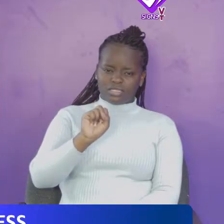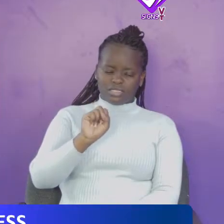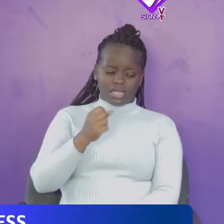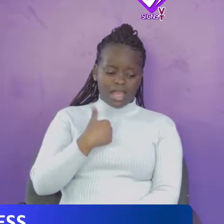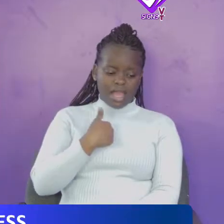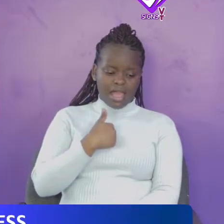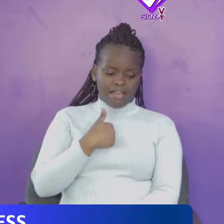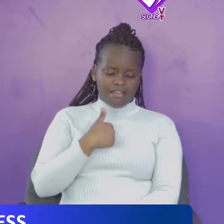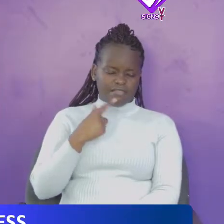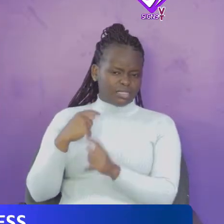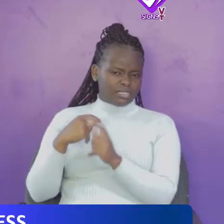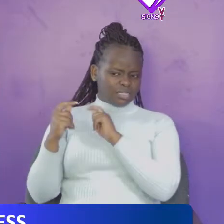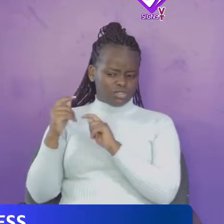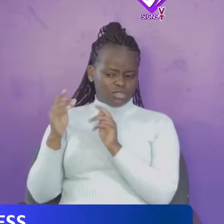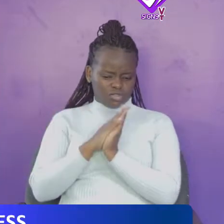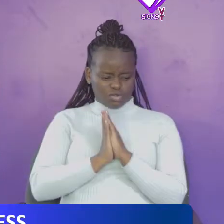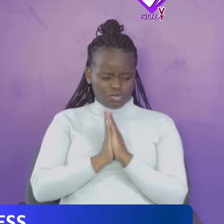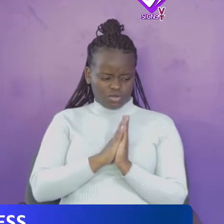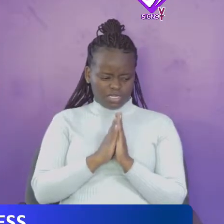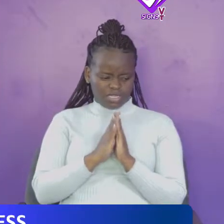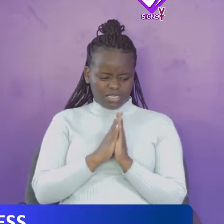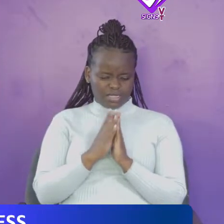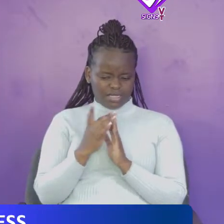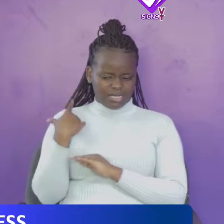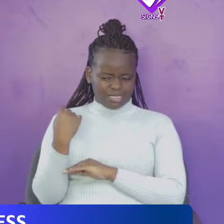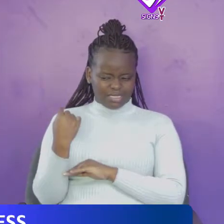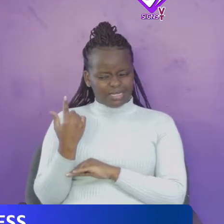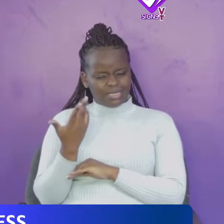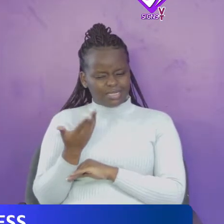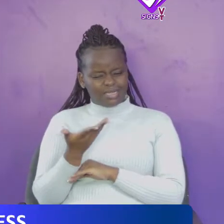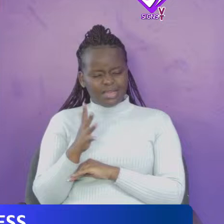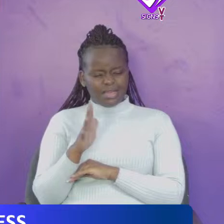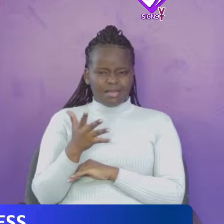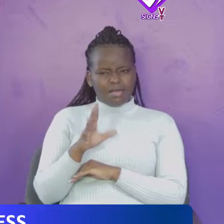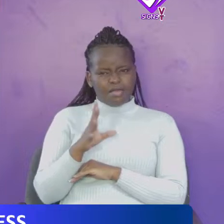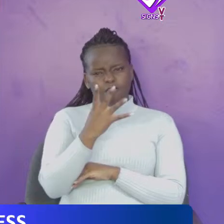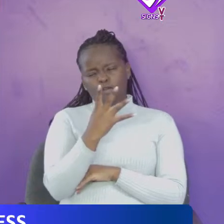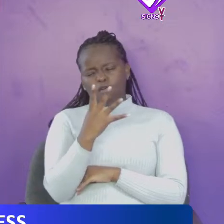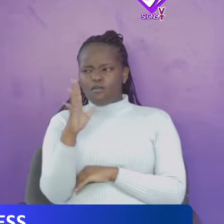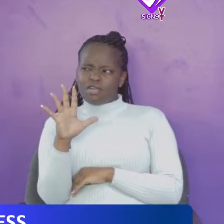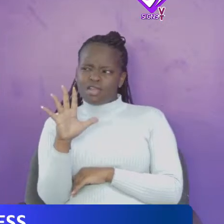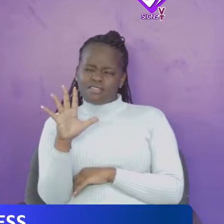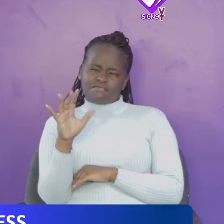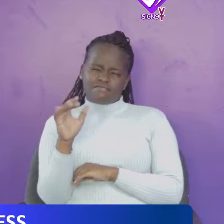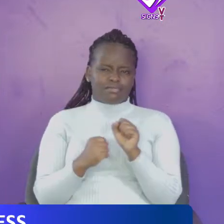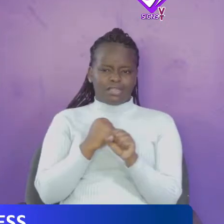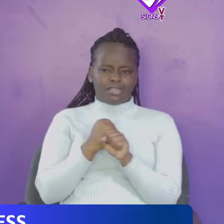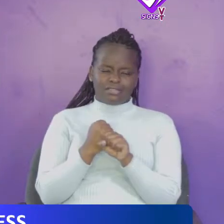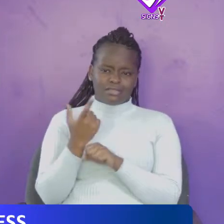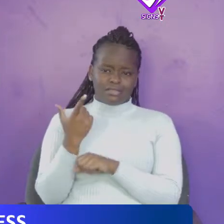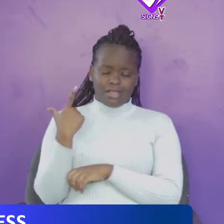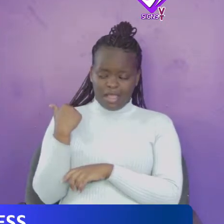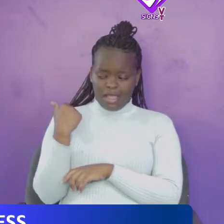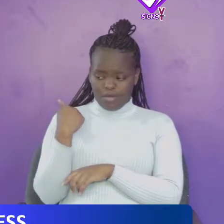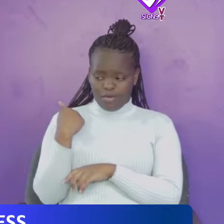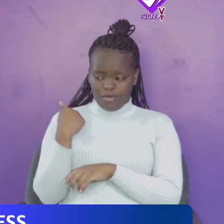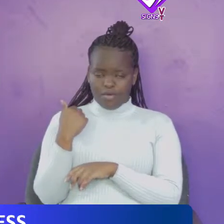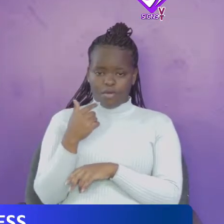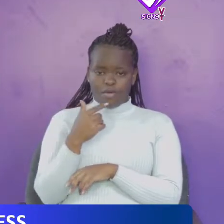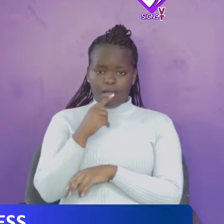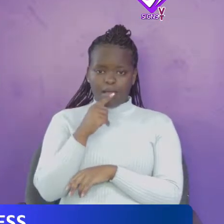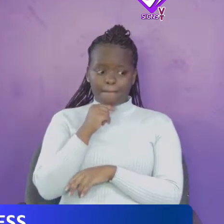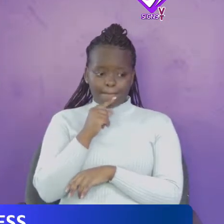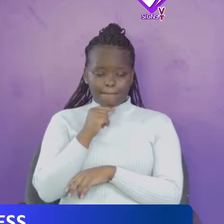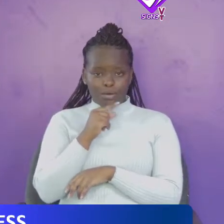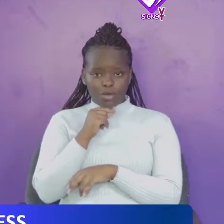some time back, I think, could be 4 or 5 years ago, of a certain boy